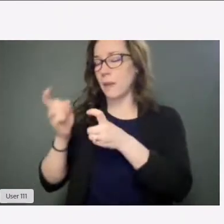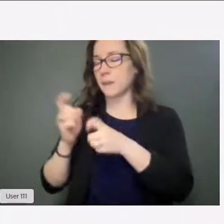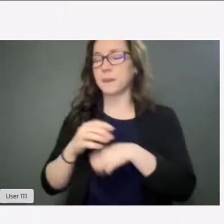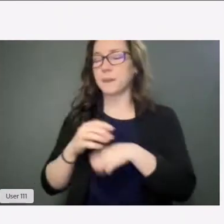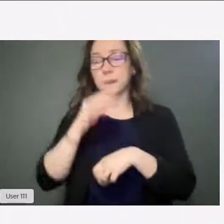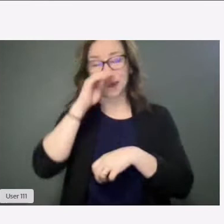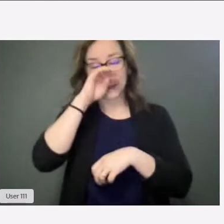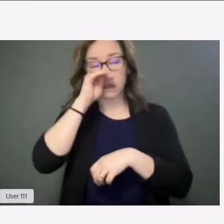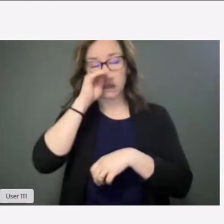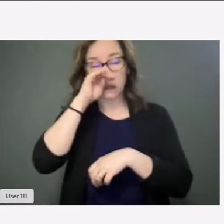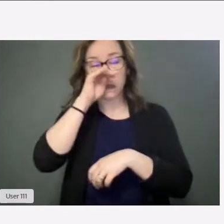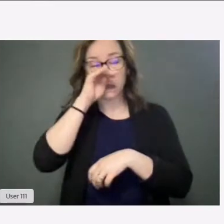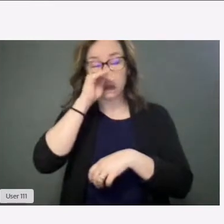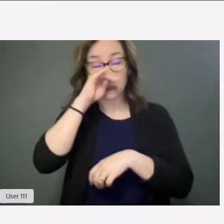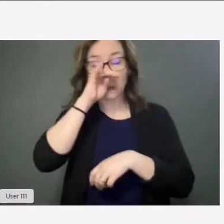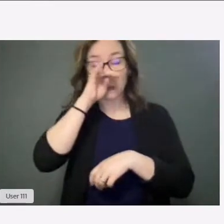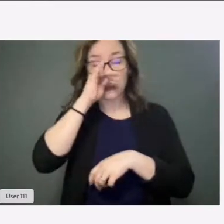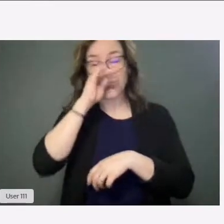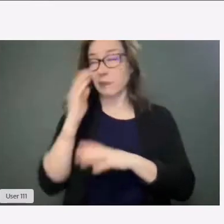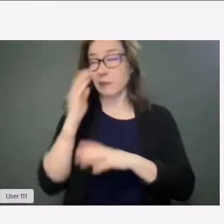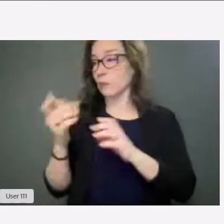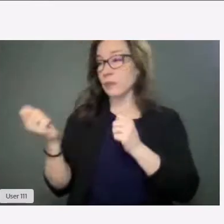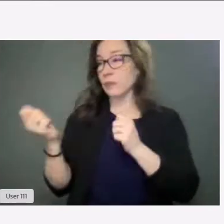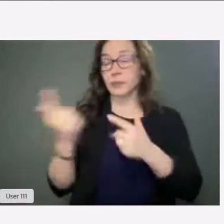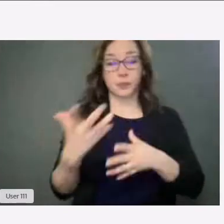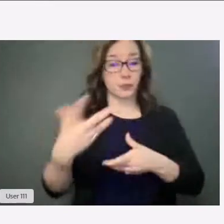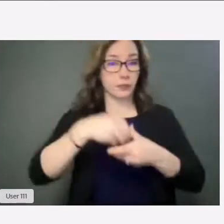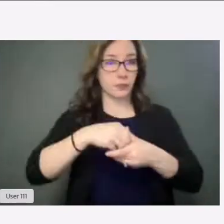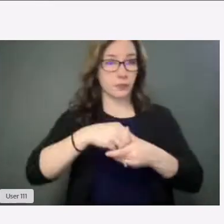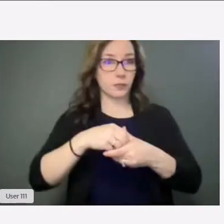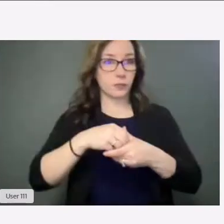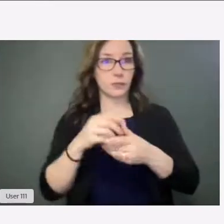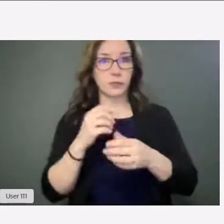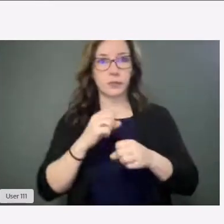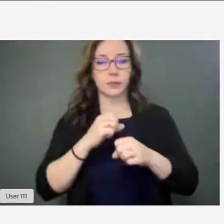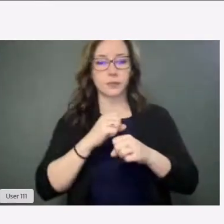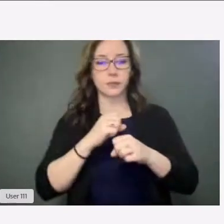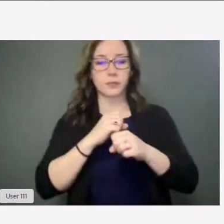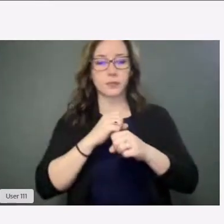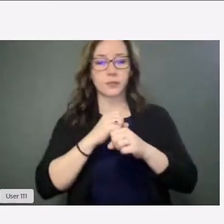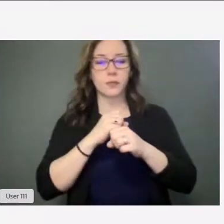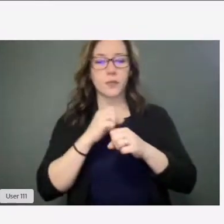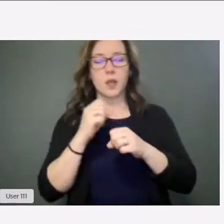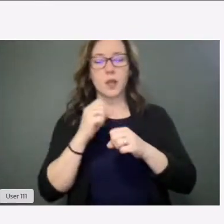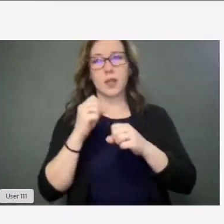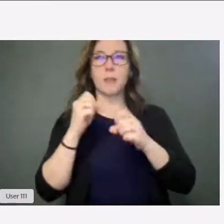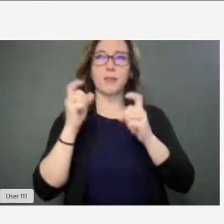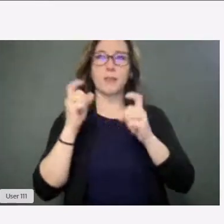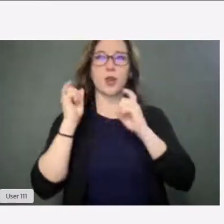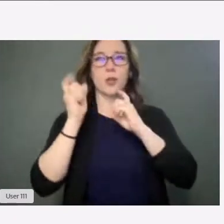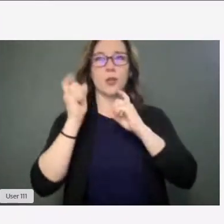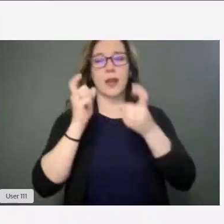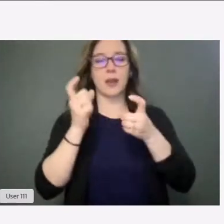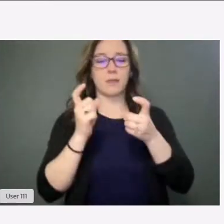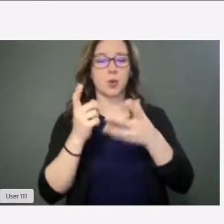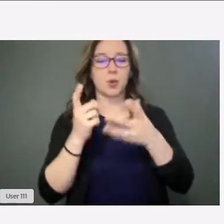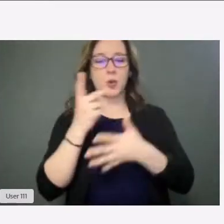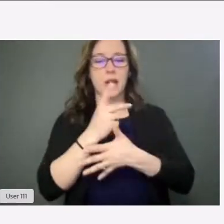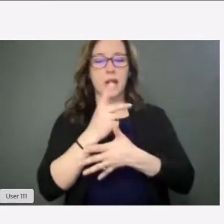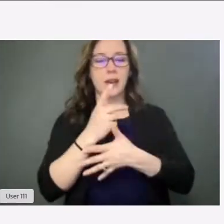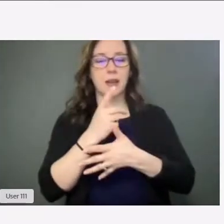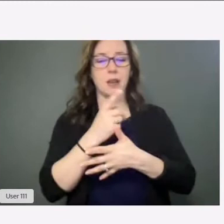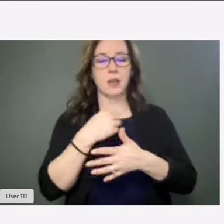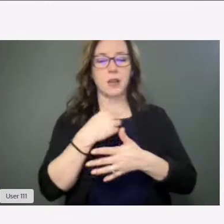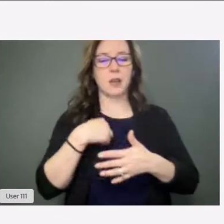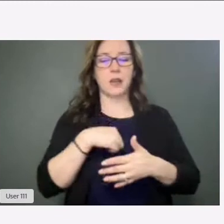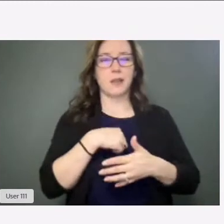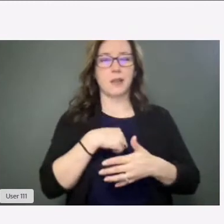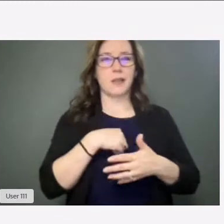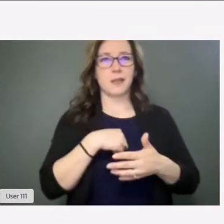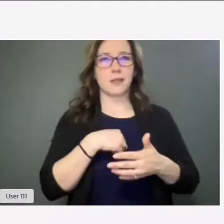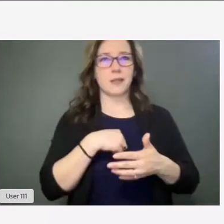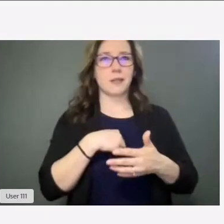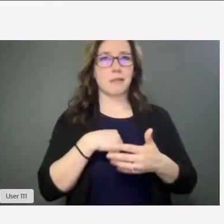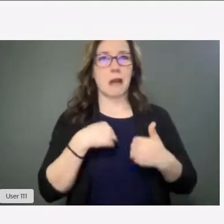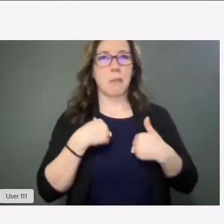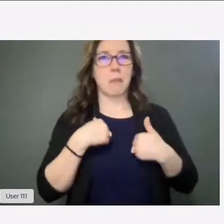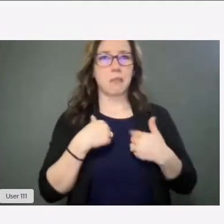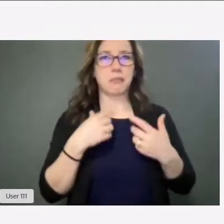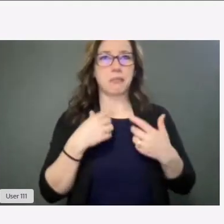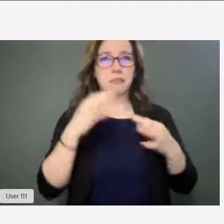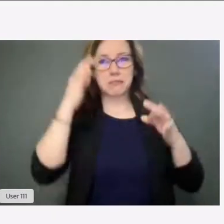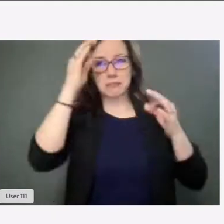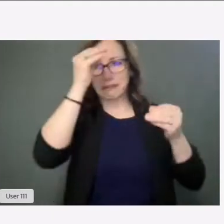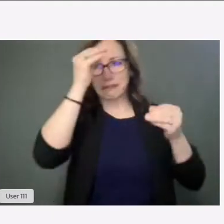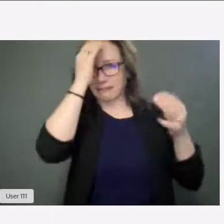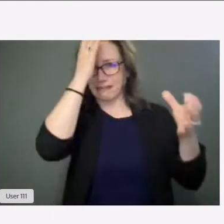So Ginny, I know they're all part of the preparedness grant family, as you refer to them as lay people, but why don't I hand that one over to you? Sure.